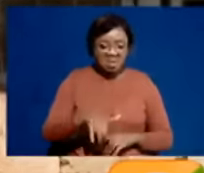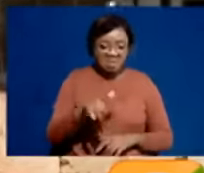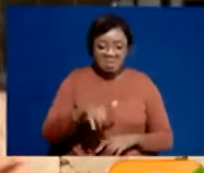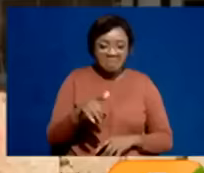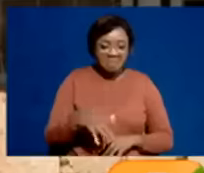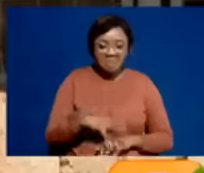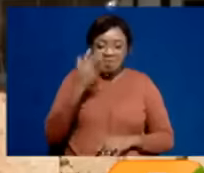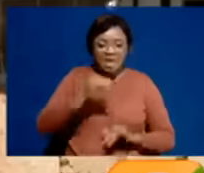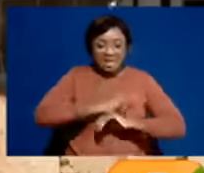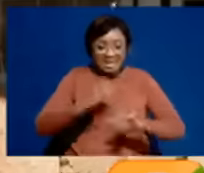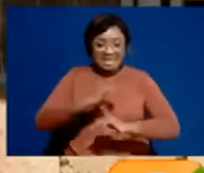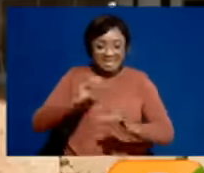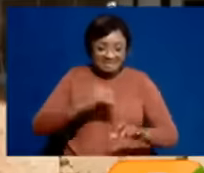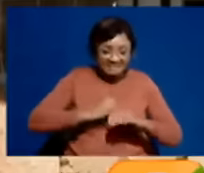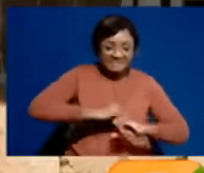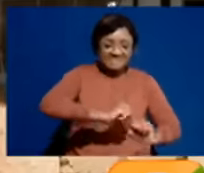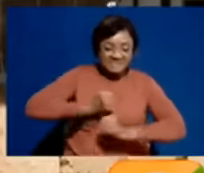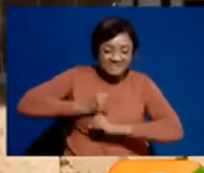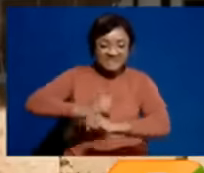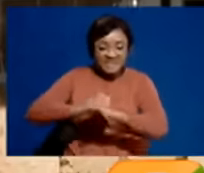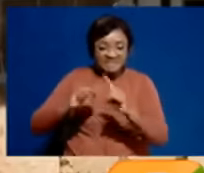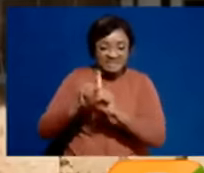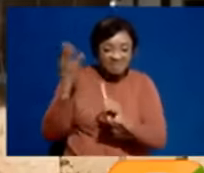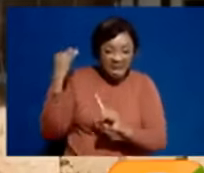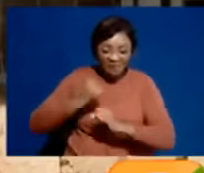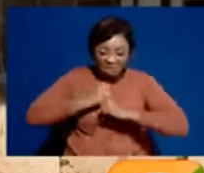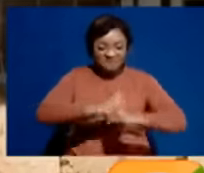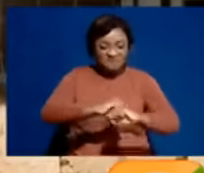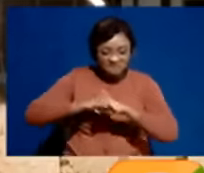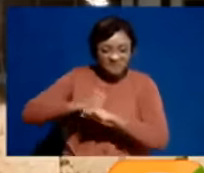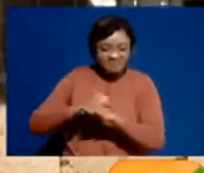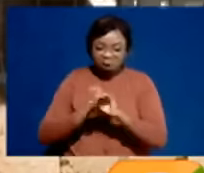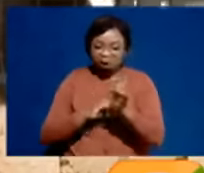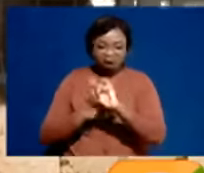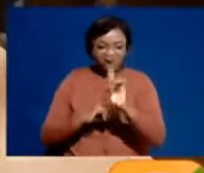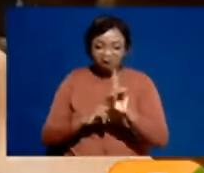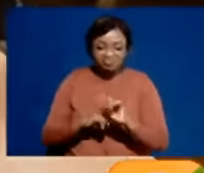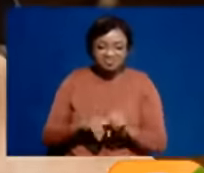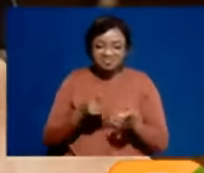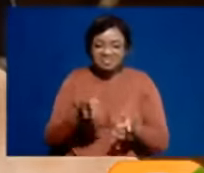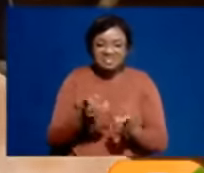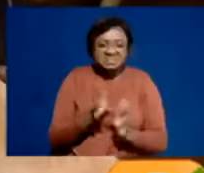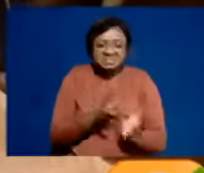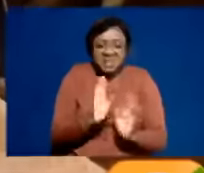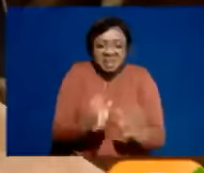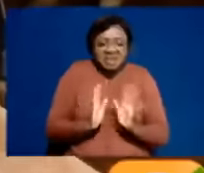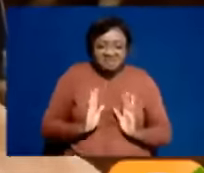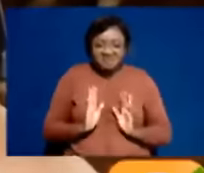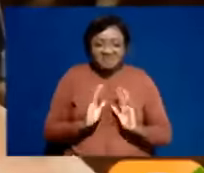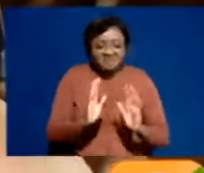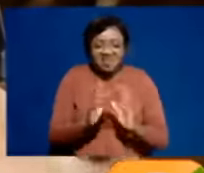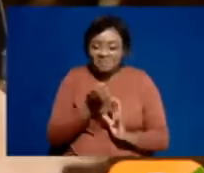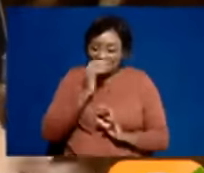don't clean the pens as used to the traditional one, so you save so much on water. Other benefits